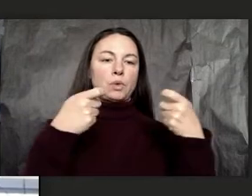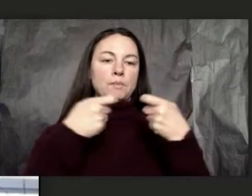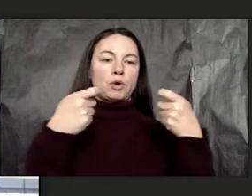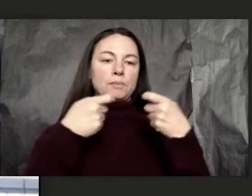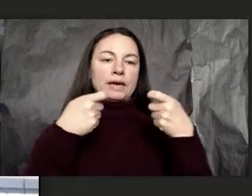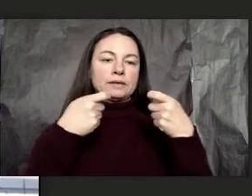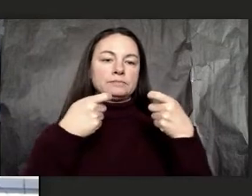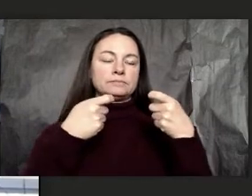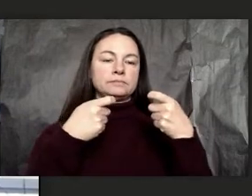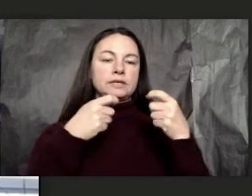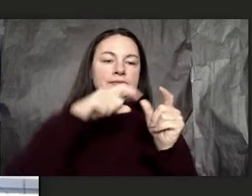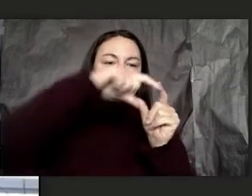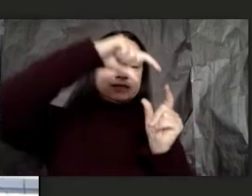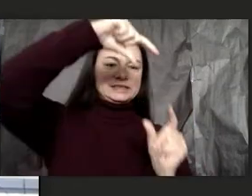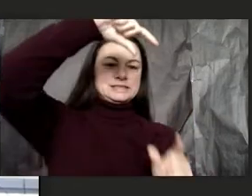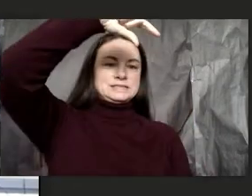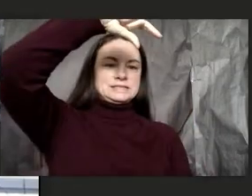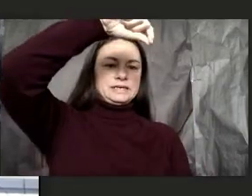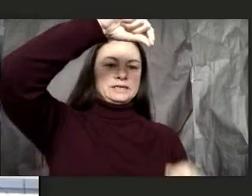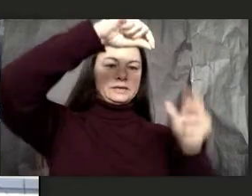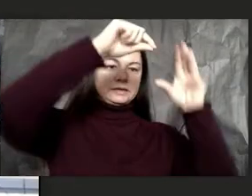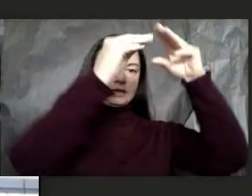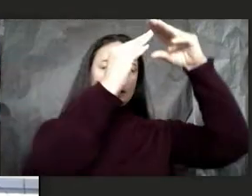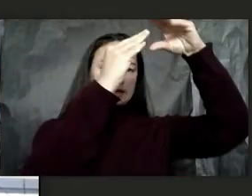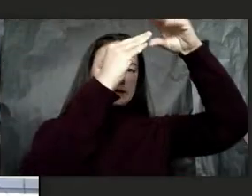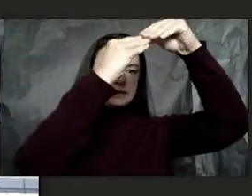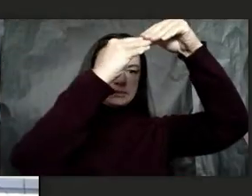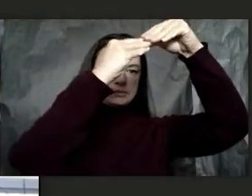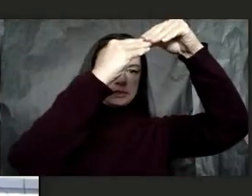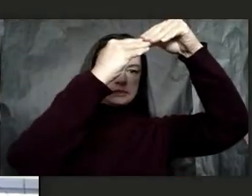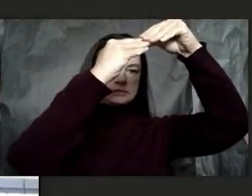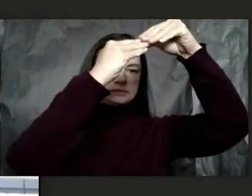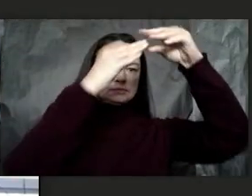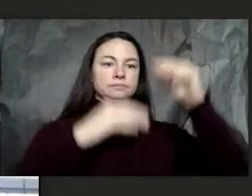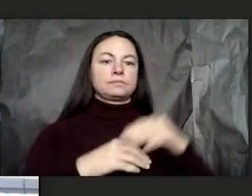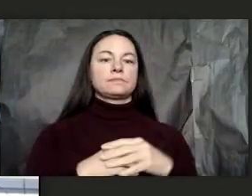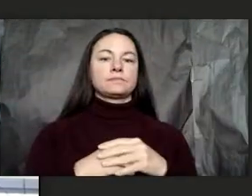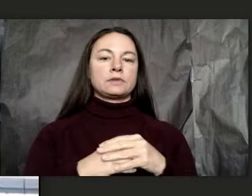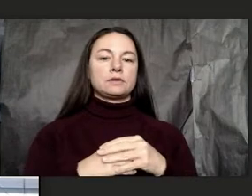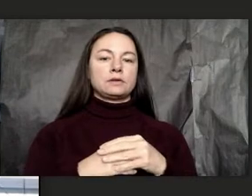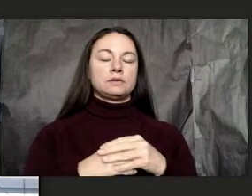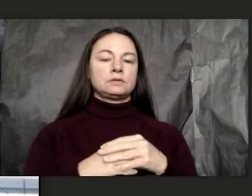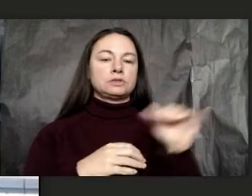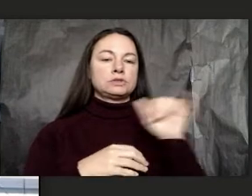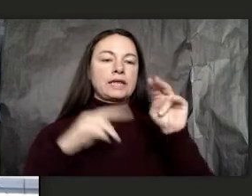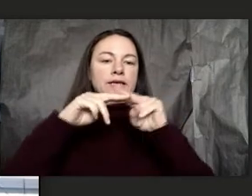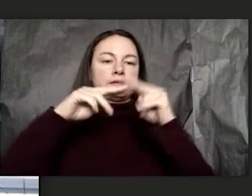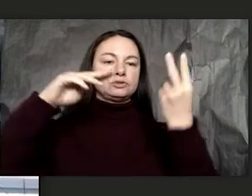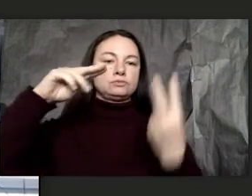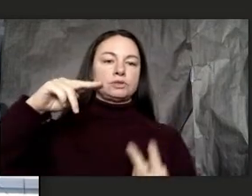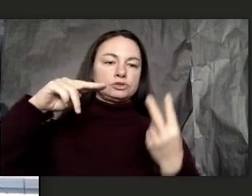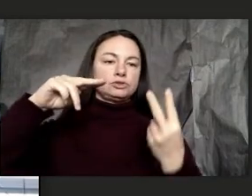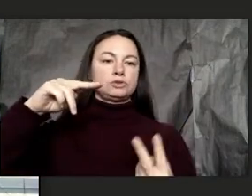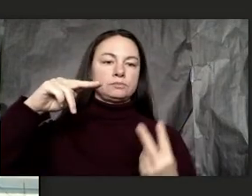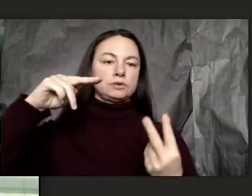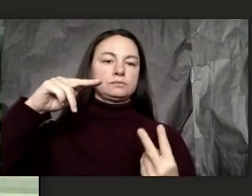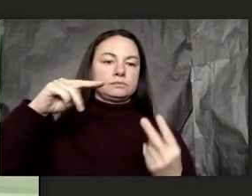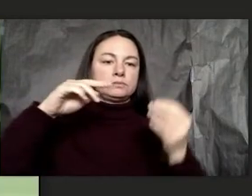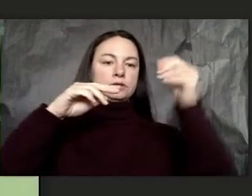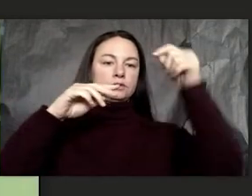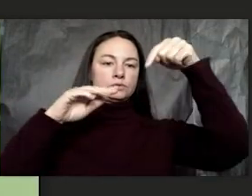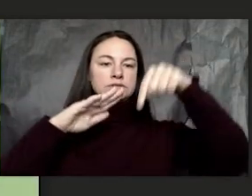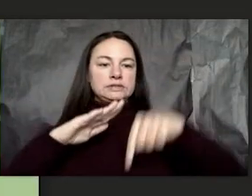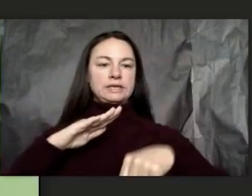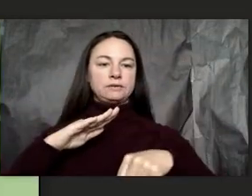clip to the top of the meter stick. This way we can drop the weights like a bungee jumper dropping off a bridge and see how far they reach